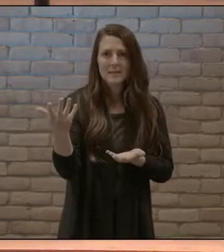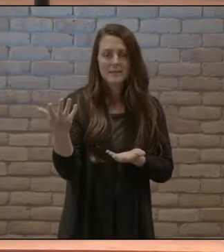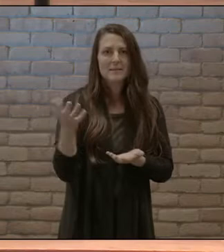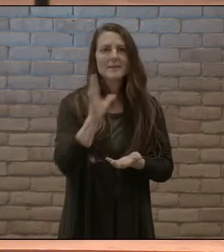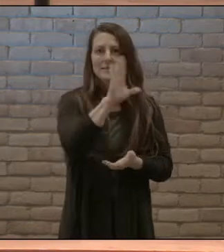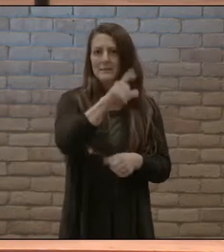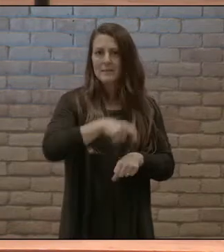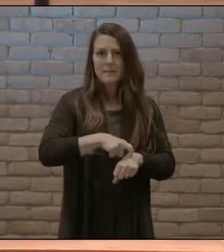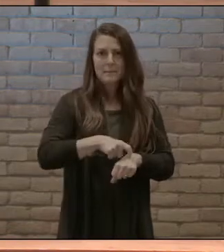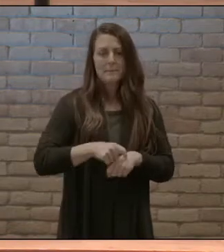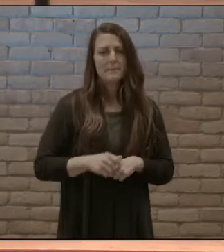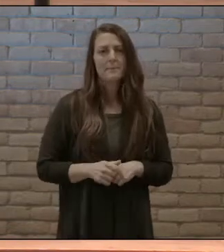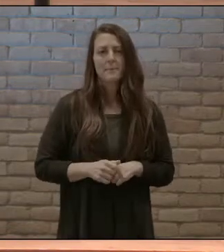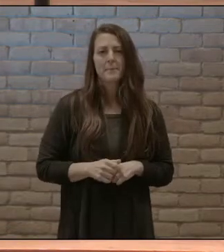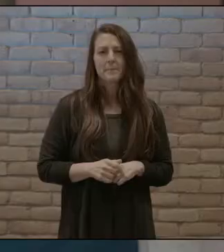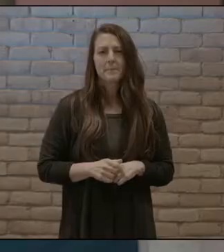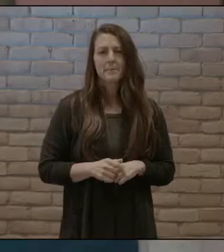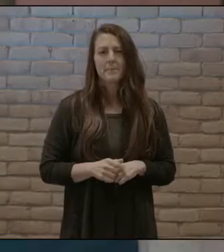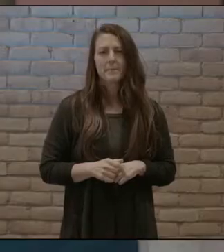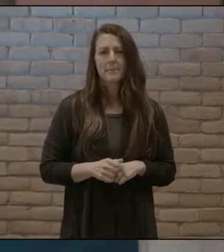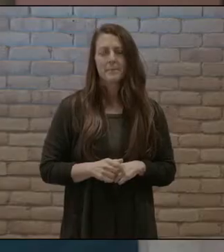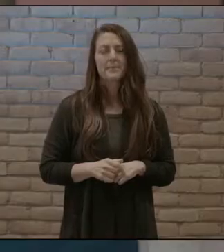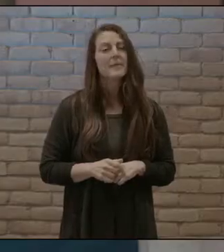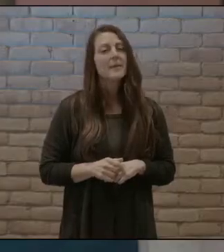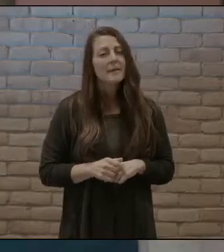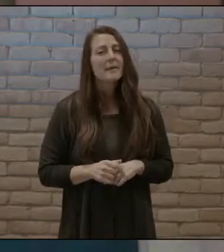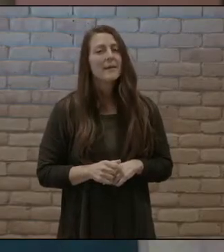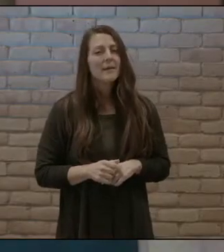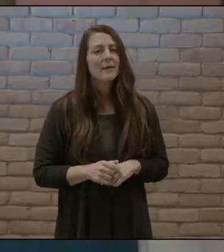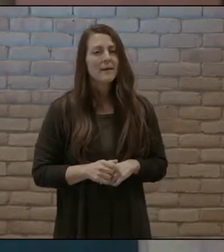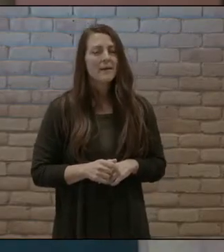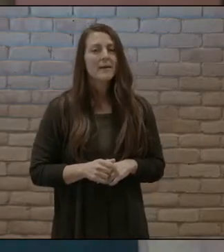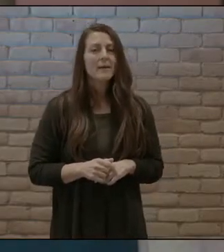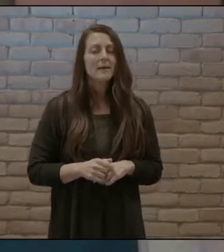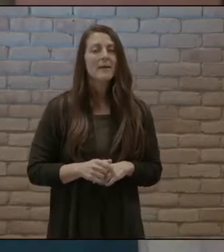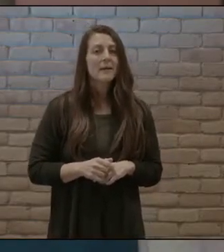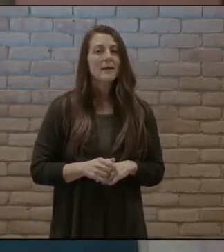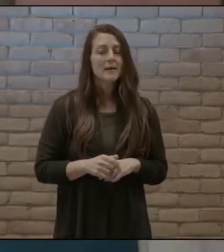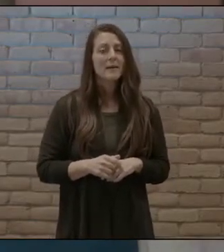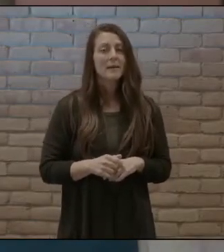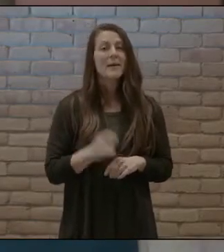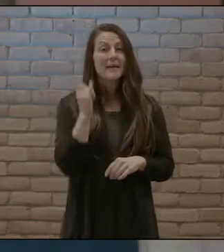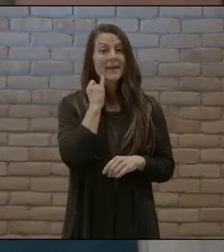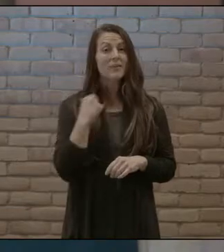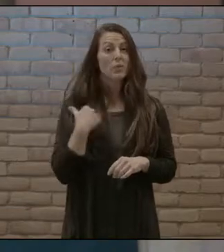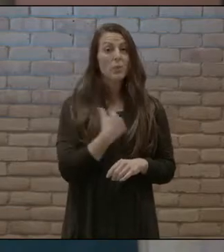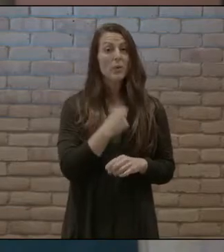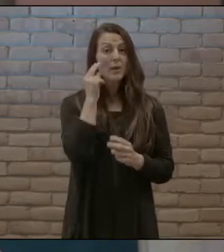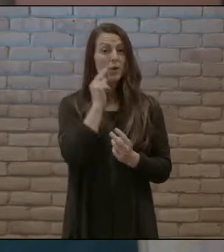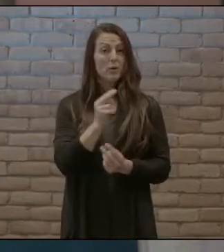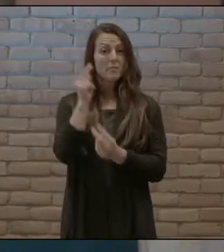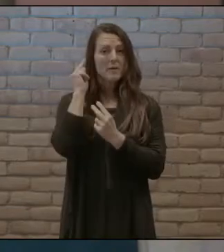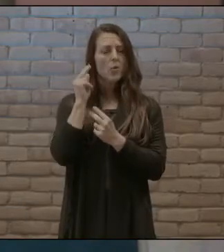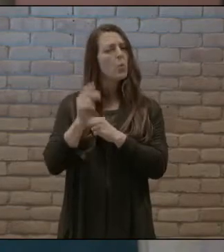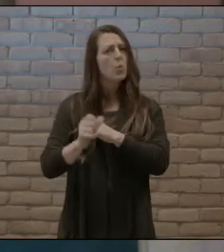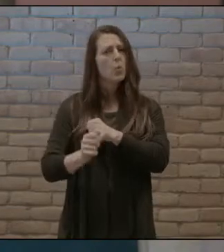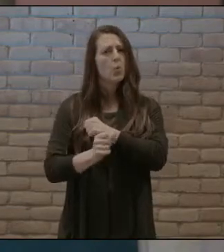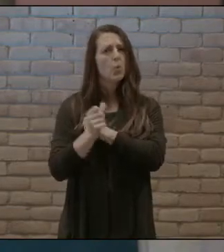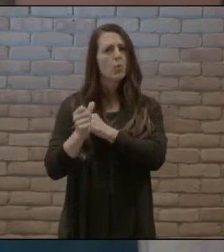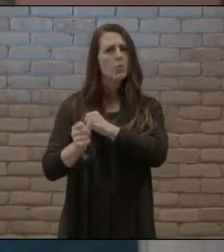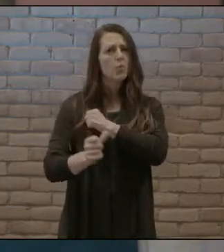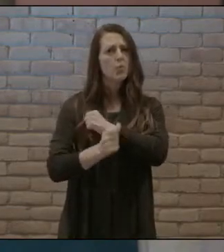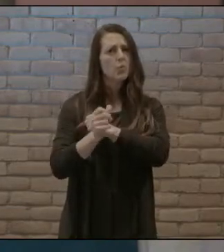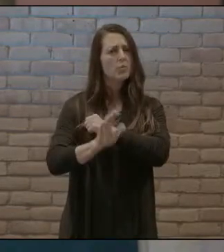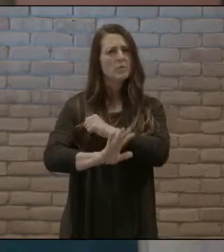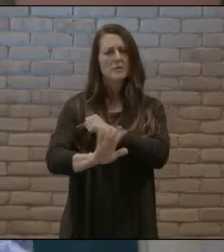God will not waste this time? Because I got to tell you, there is danger in looking back. There is great danger in